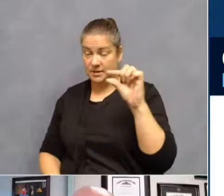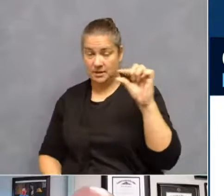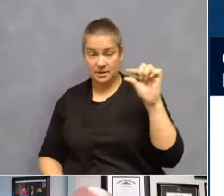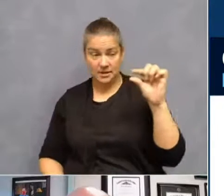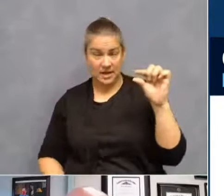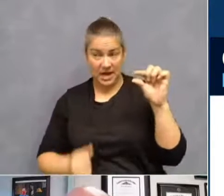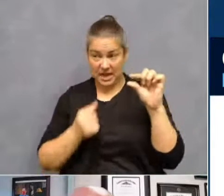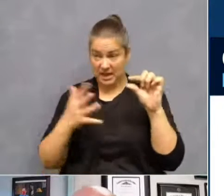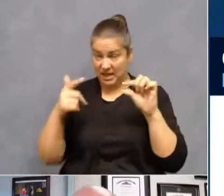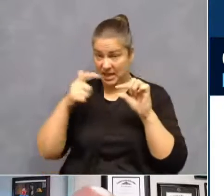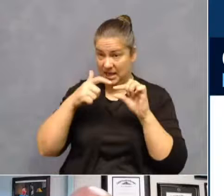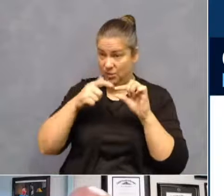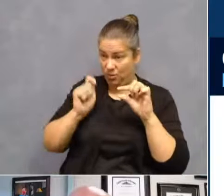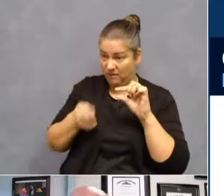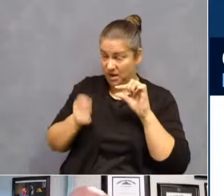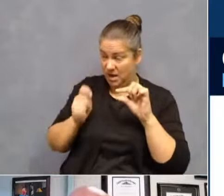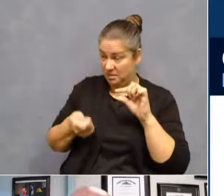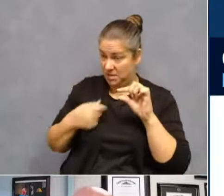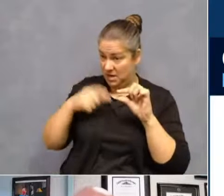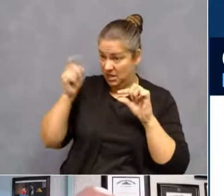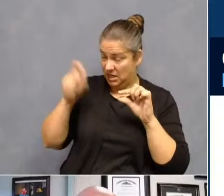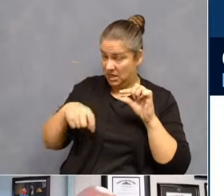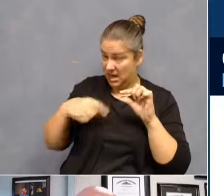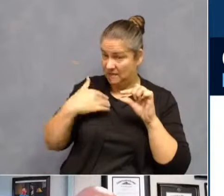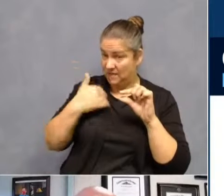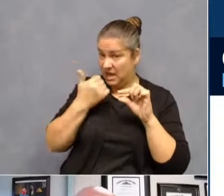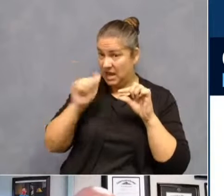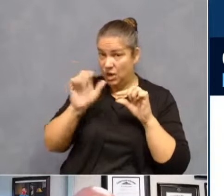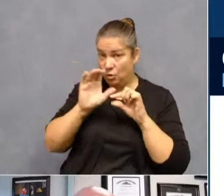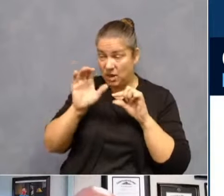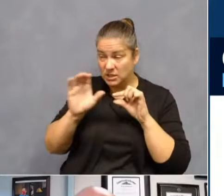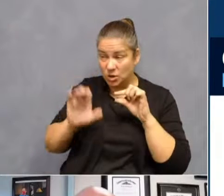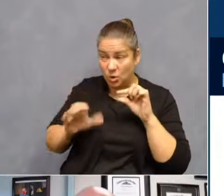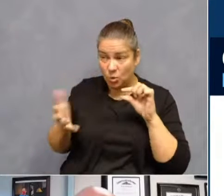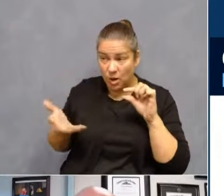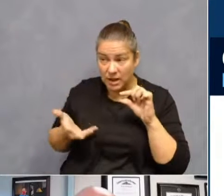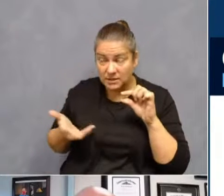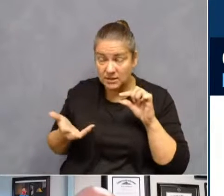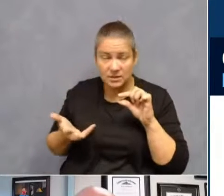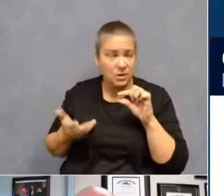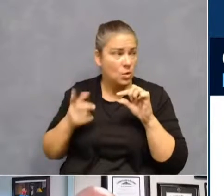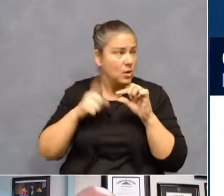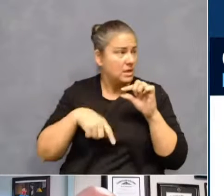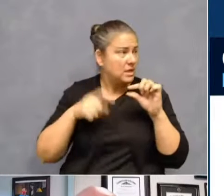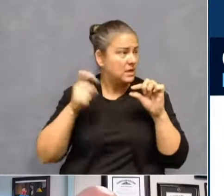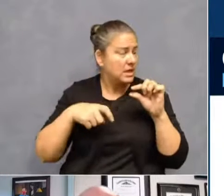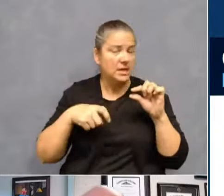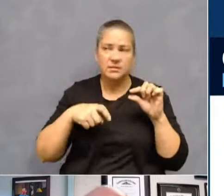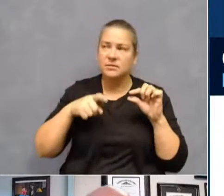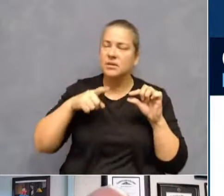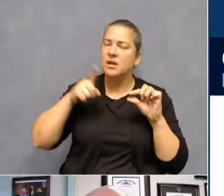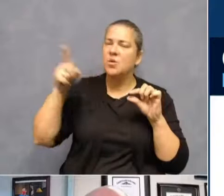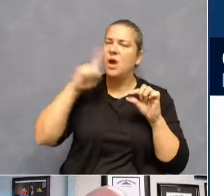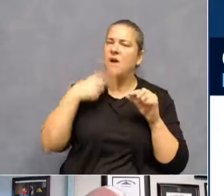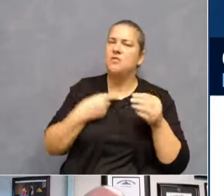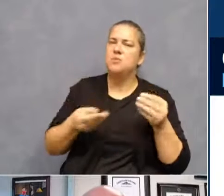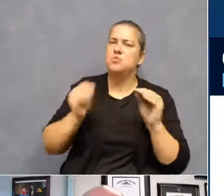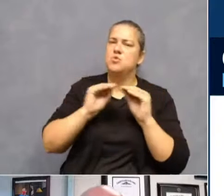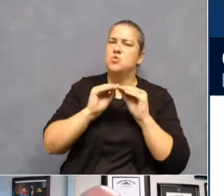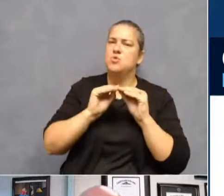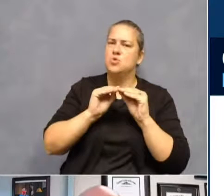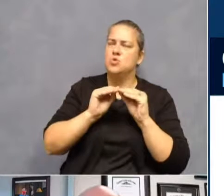recommend any adjustment of a criteria like this, they will be the ones who come out with the final recommendation. Kentucky will